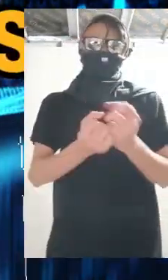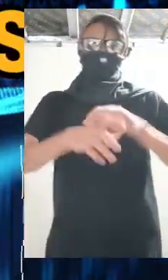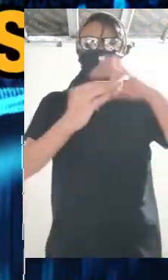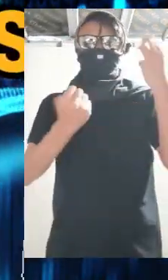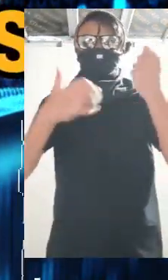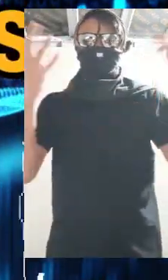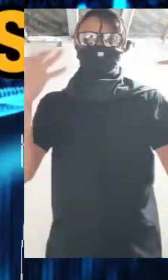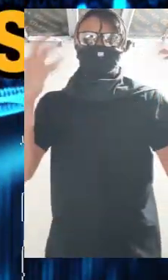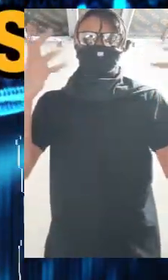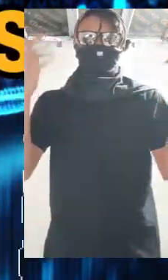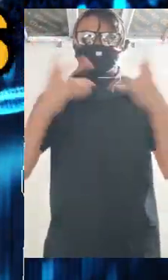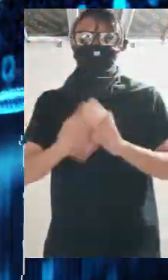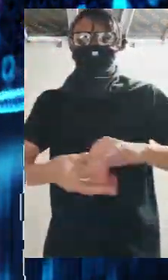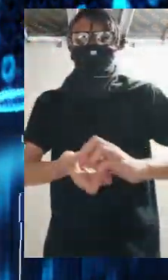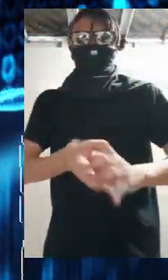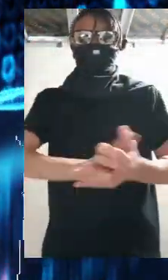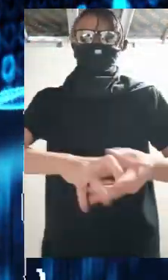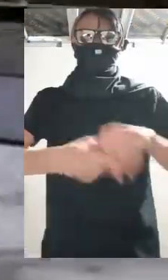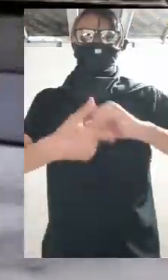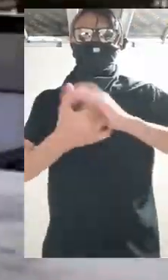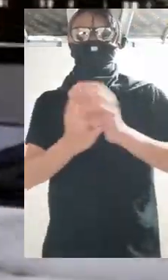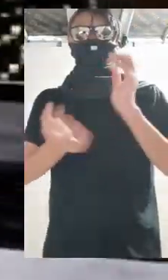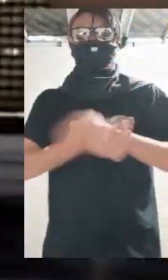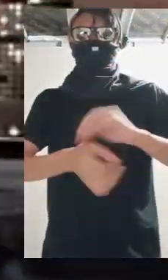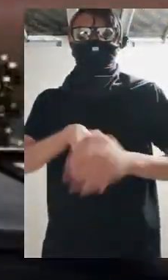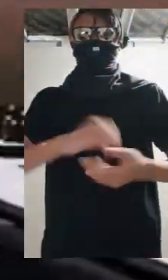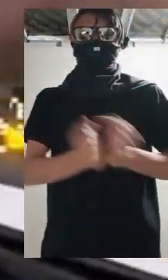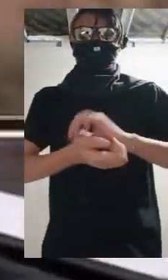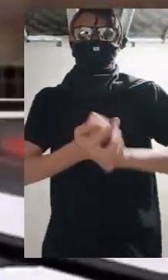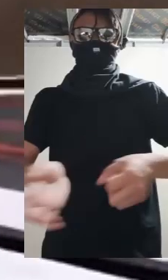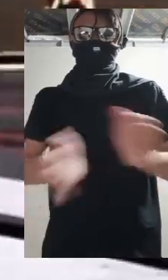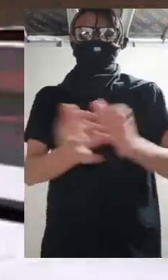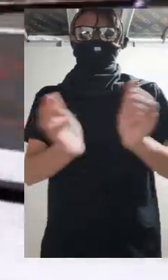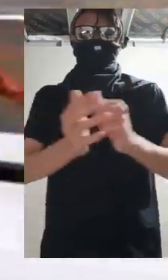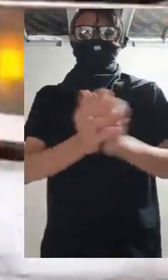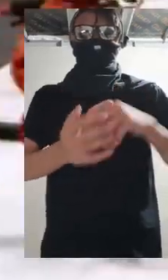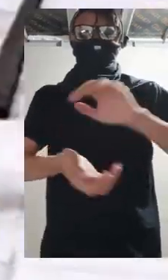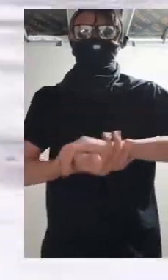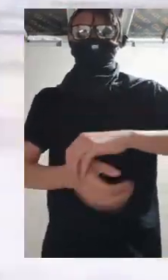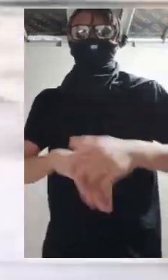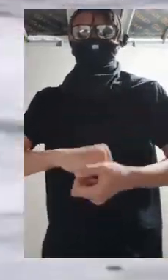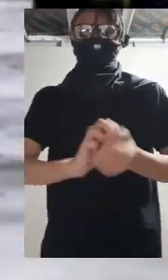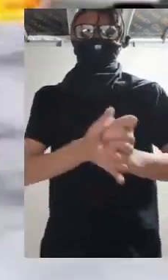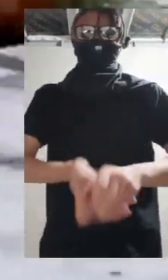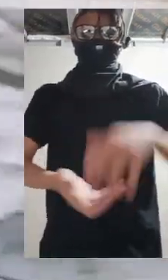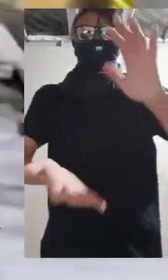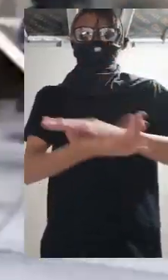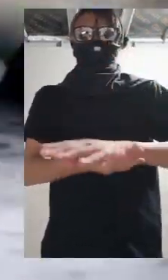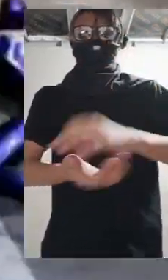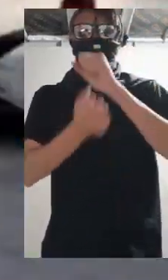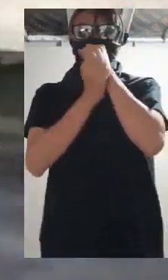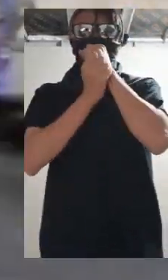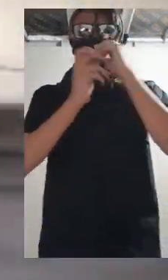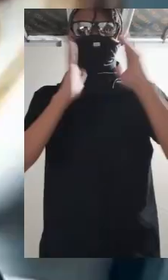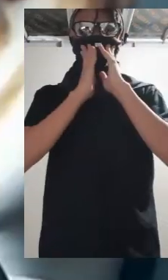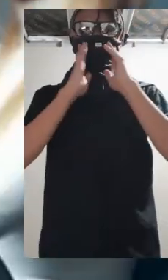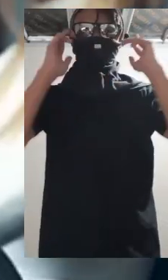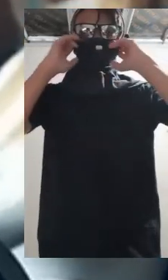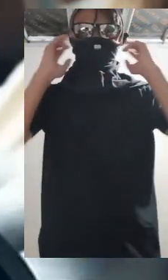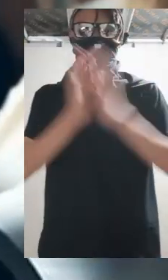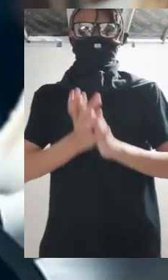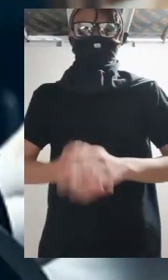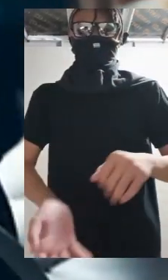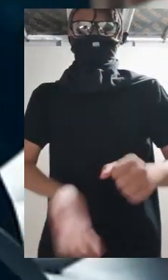4 main mitigation strategies. Risk acceptance, accepting the risk if it cannot be avoided.